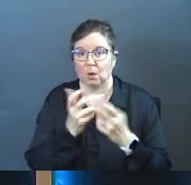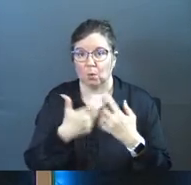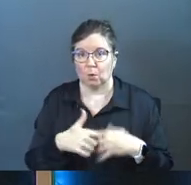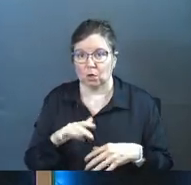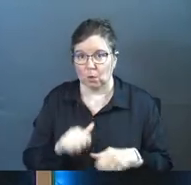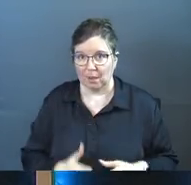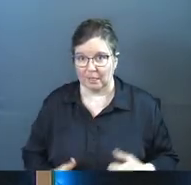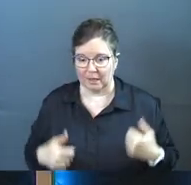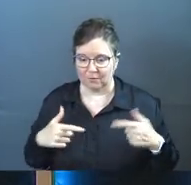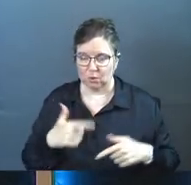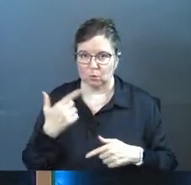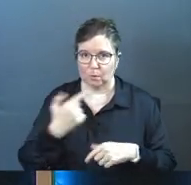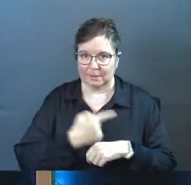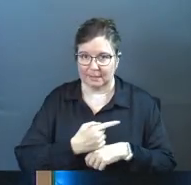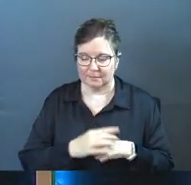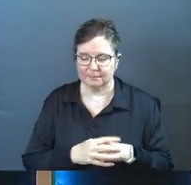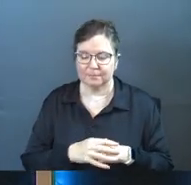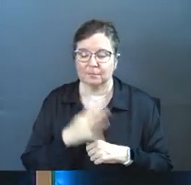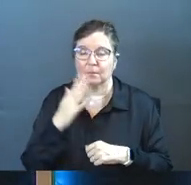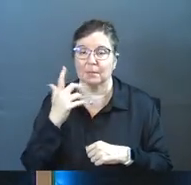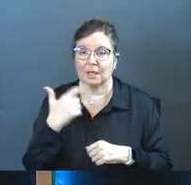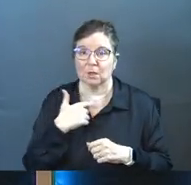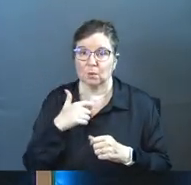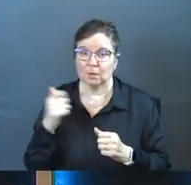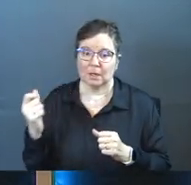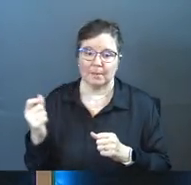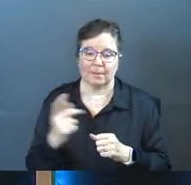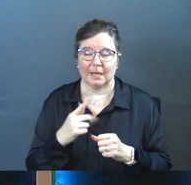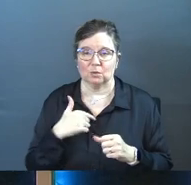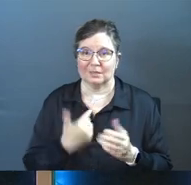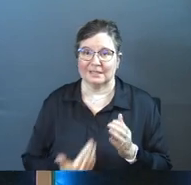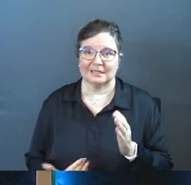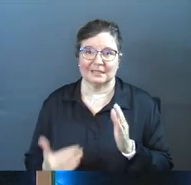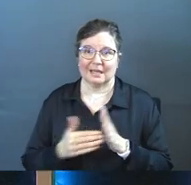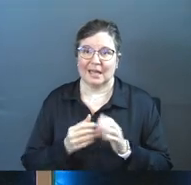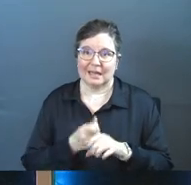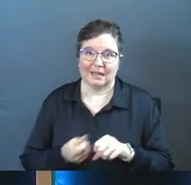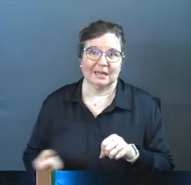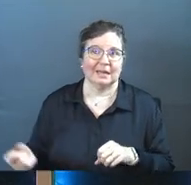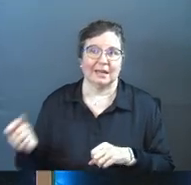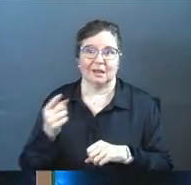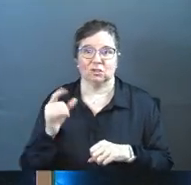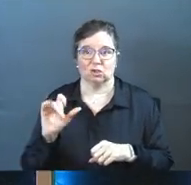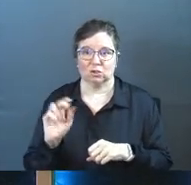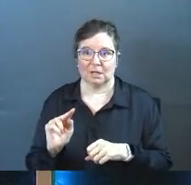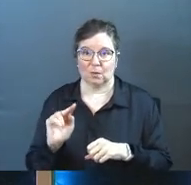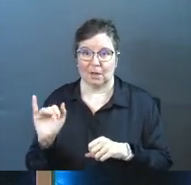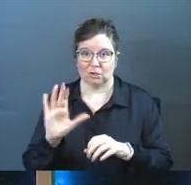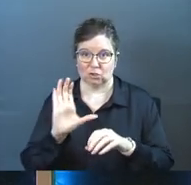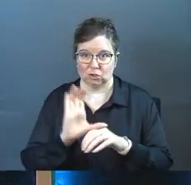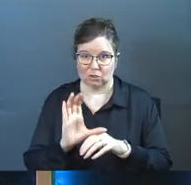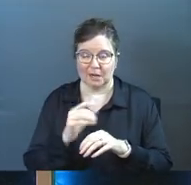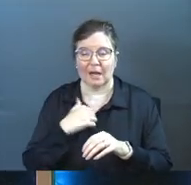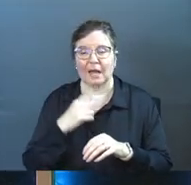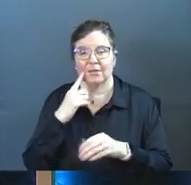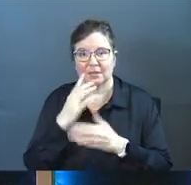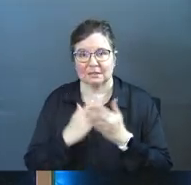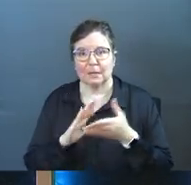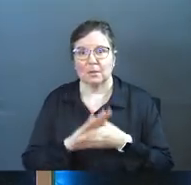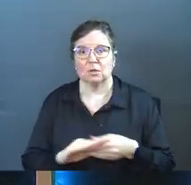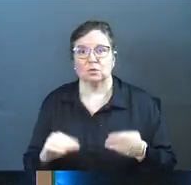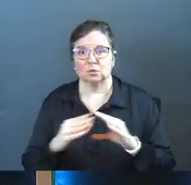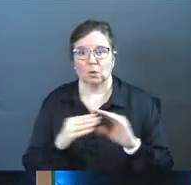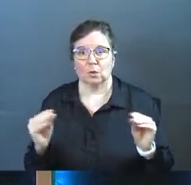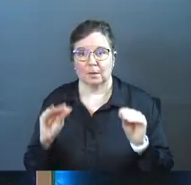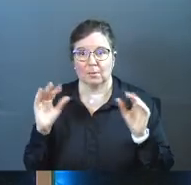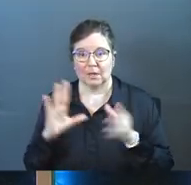in your life during the 21 days. Because we're coming back to this again next January as a church. And I think some of the stories,